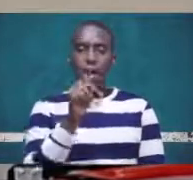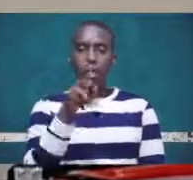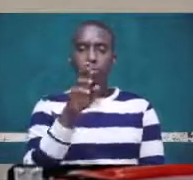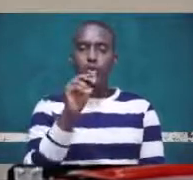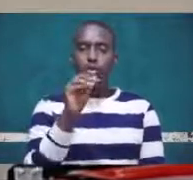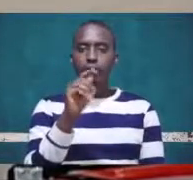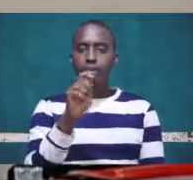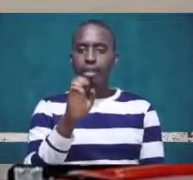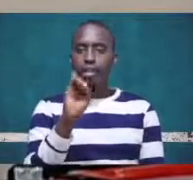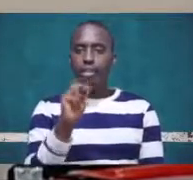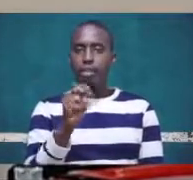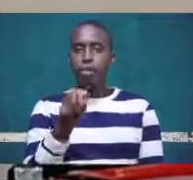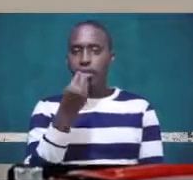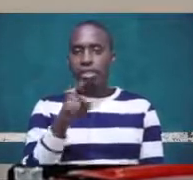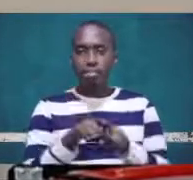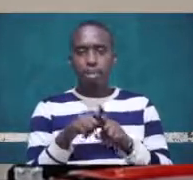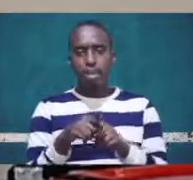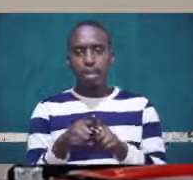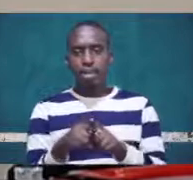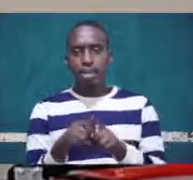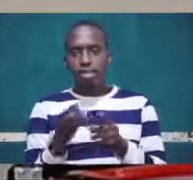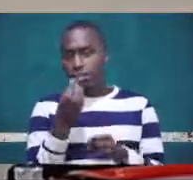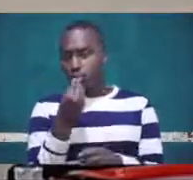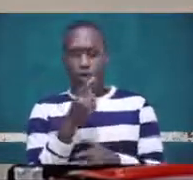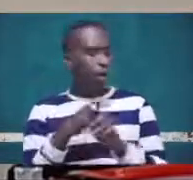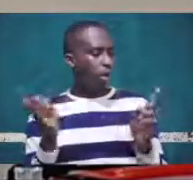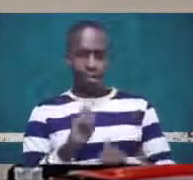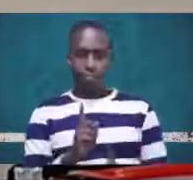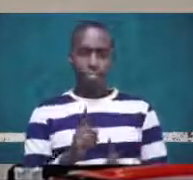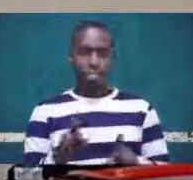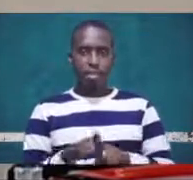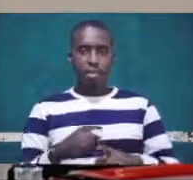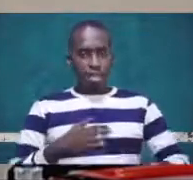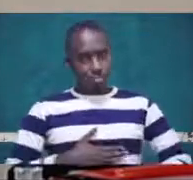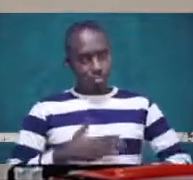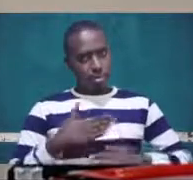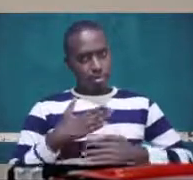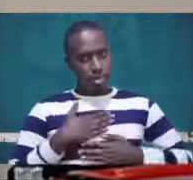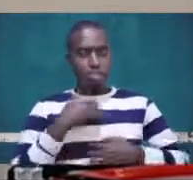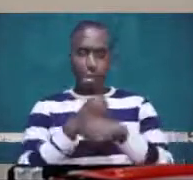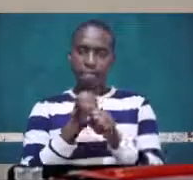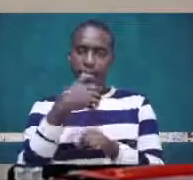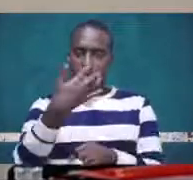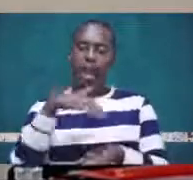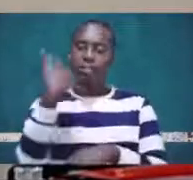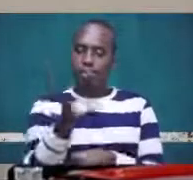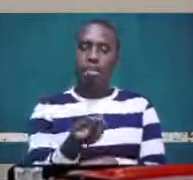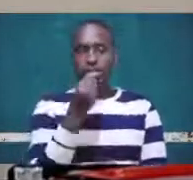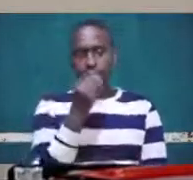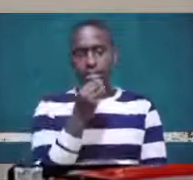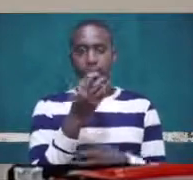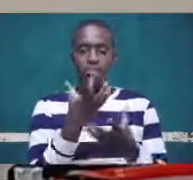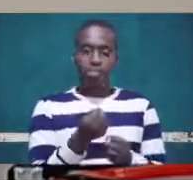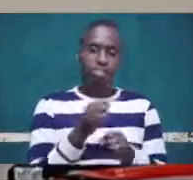food. It's what your body makes out of the food you've eaten. If you take fish, if you take meat, and